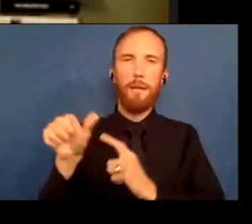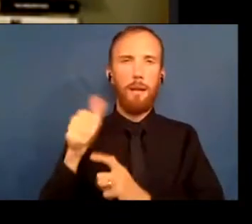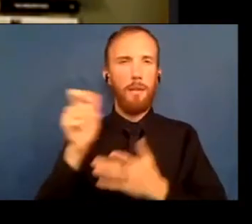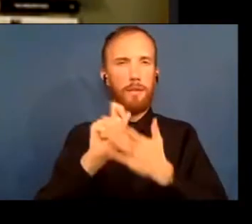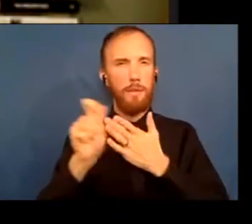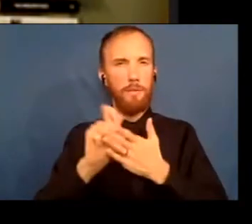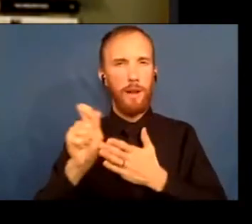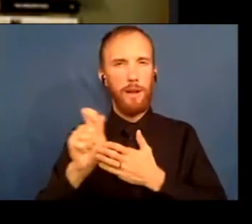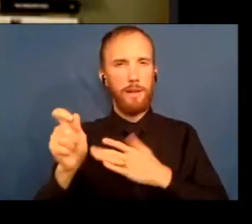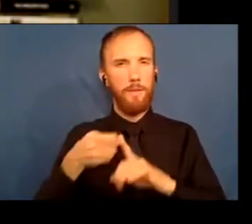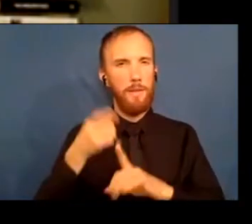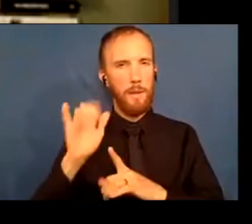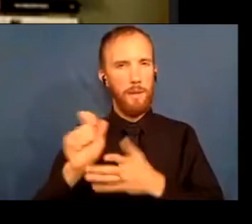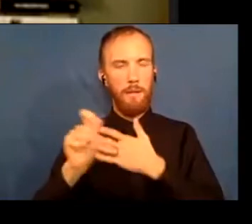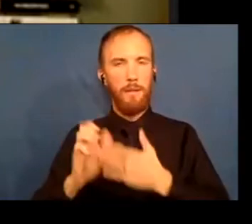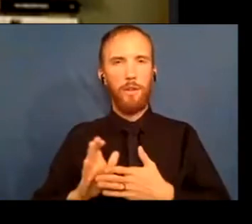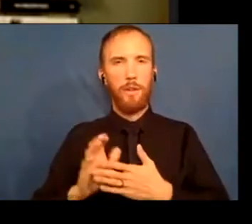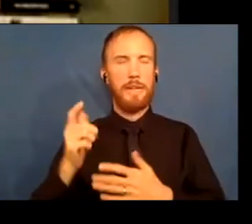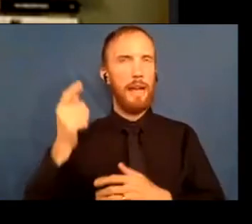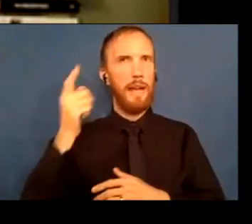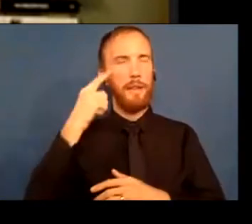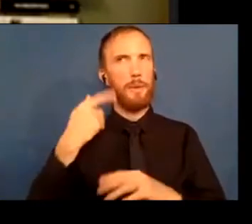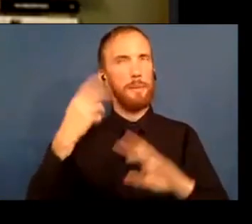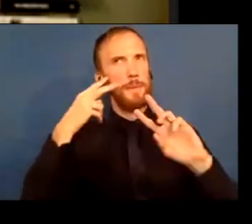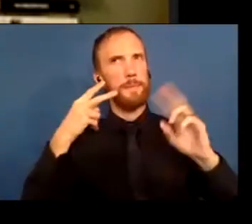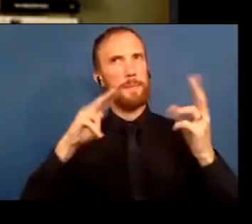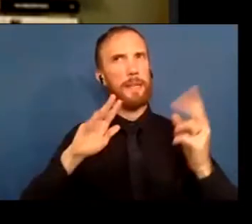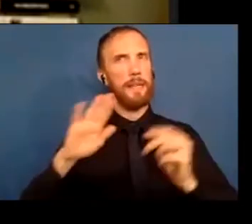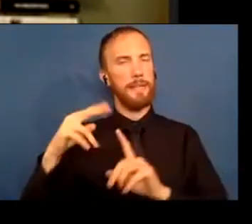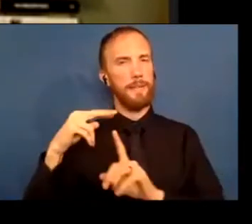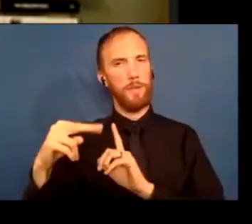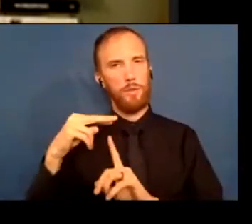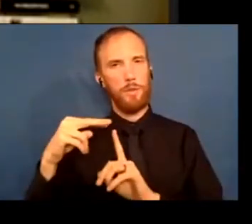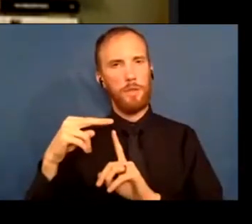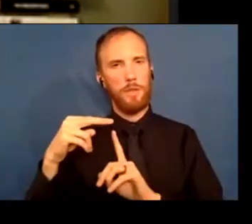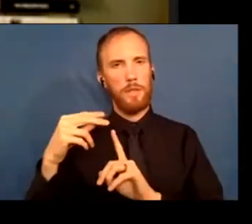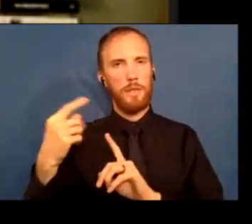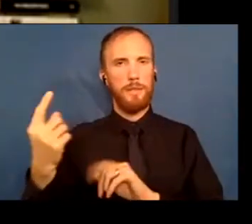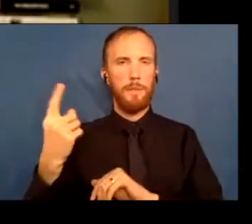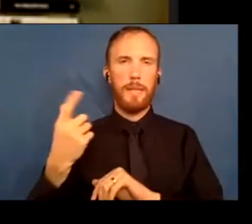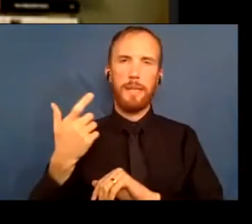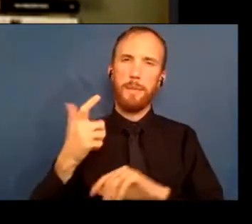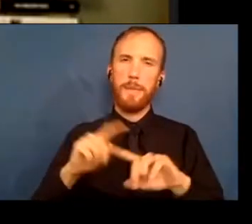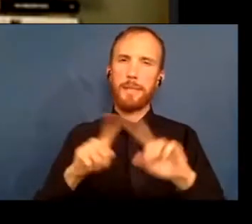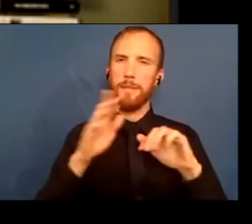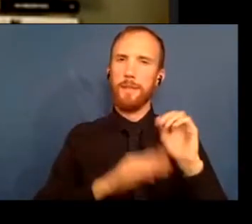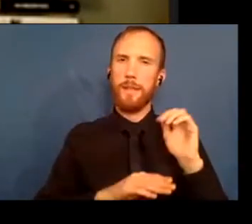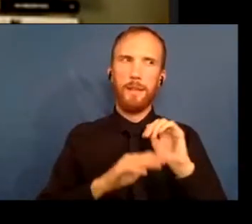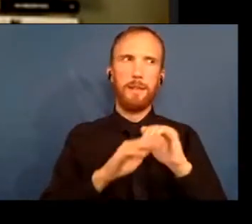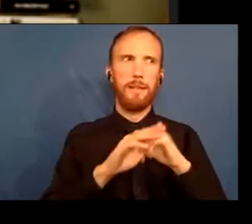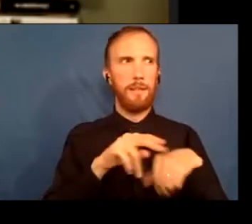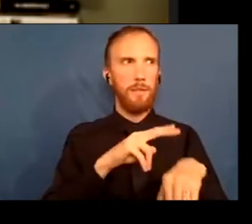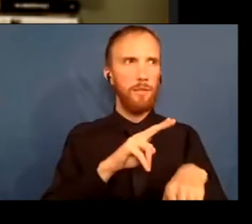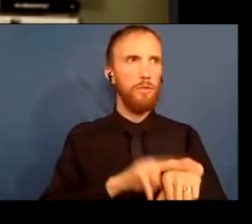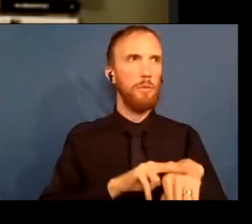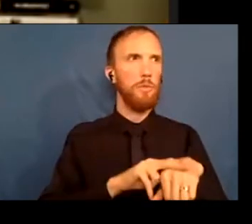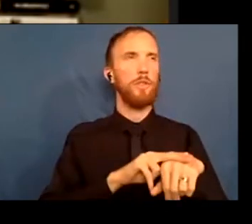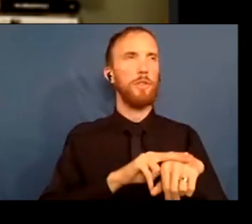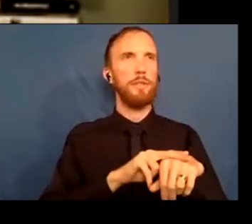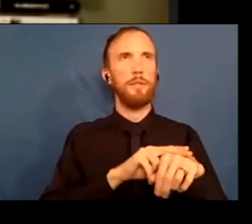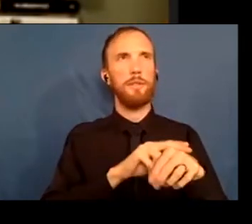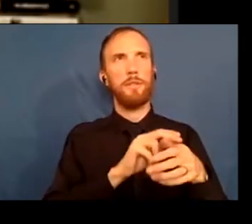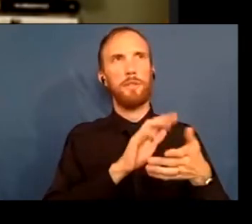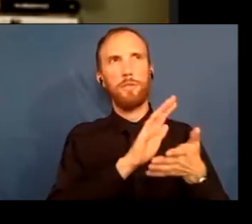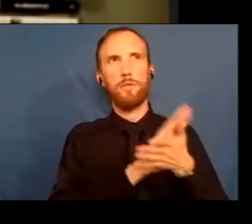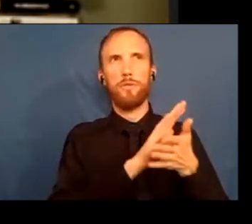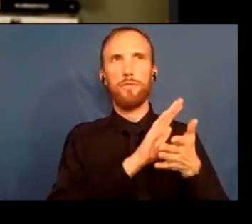of his view that is slightly different from the conventional academic understanding. The first thing I would